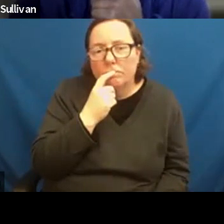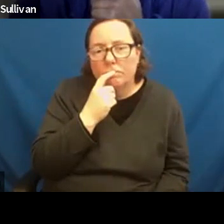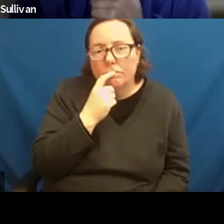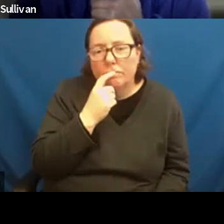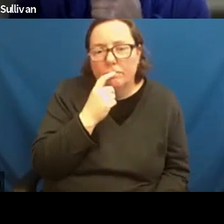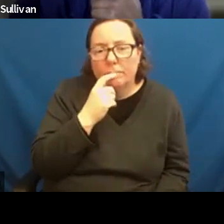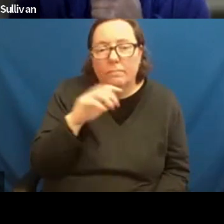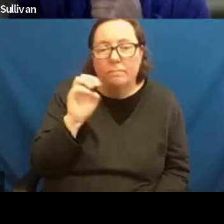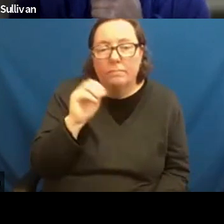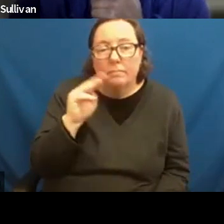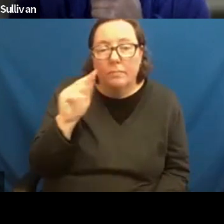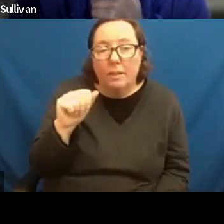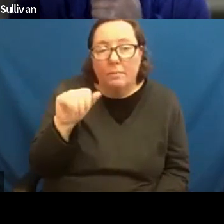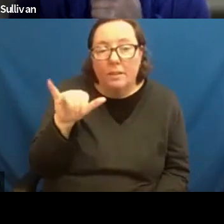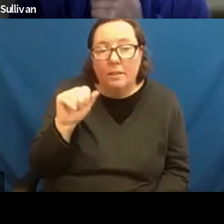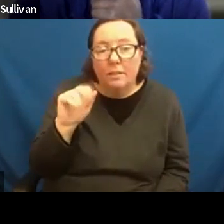Emma Yang.